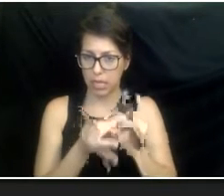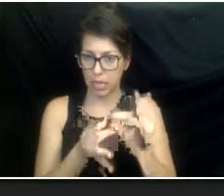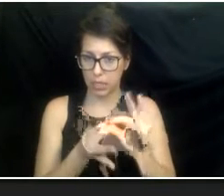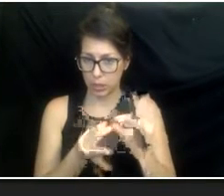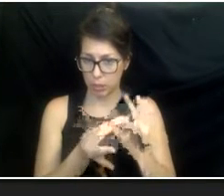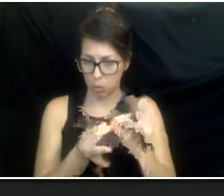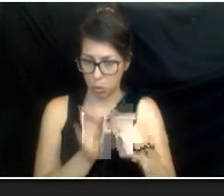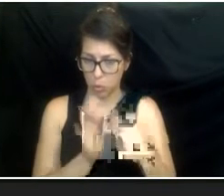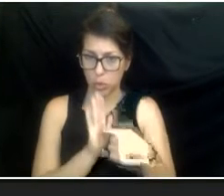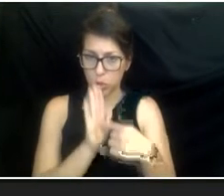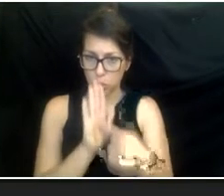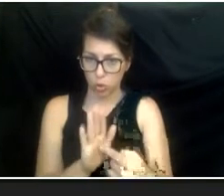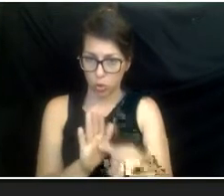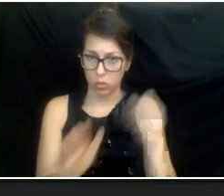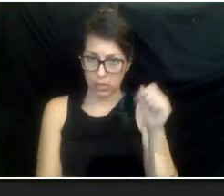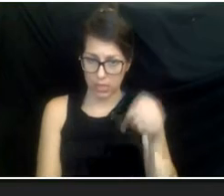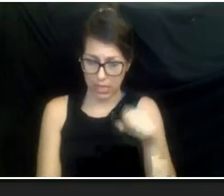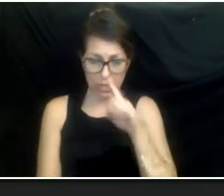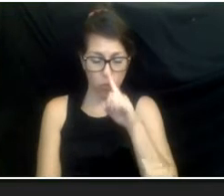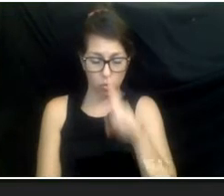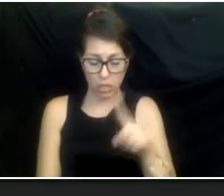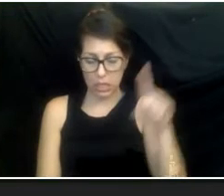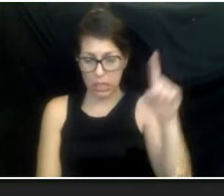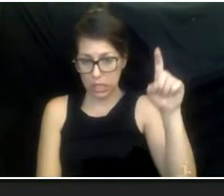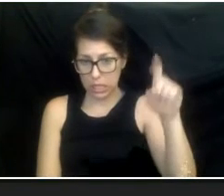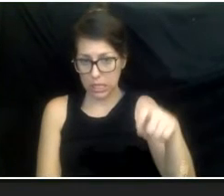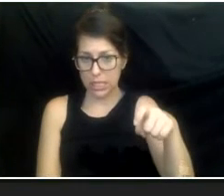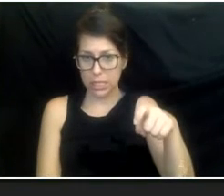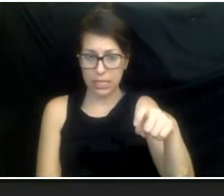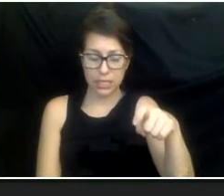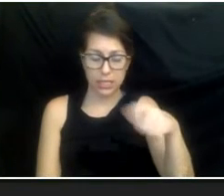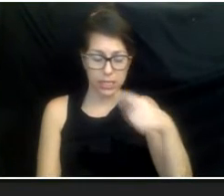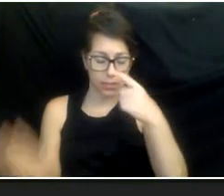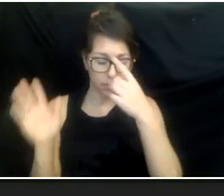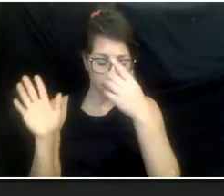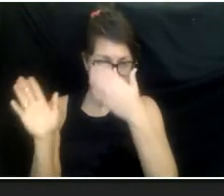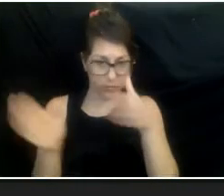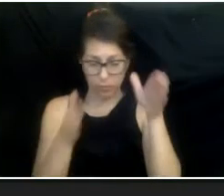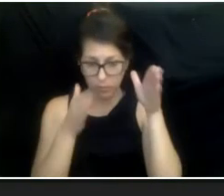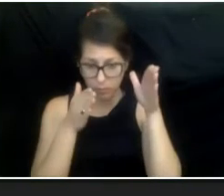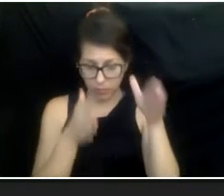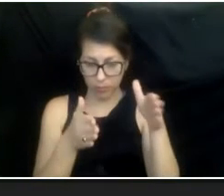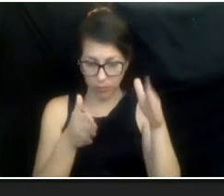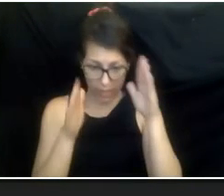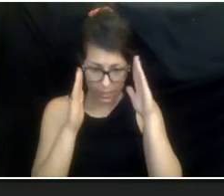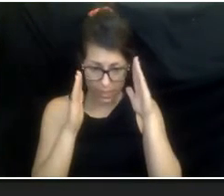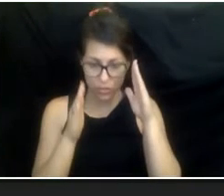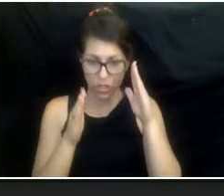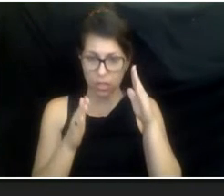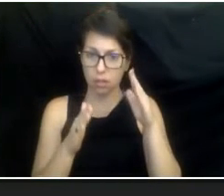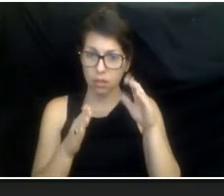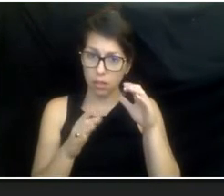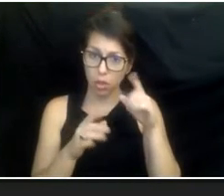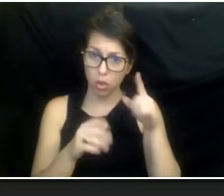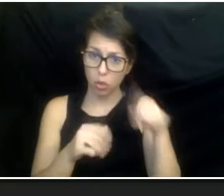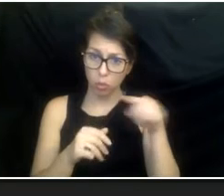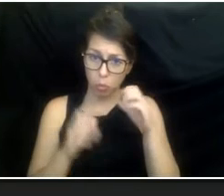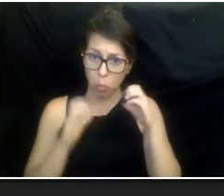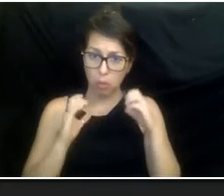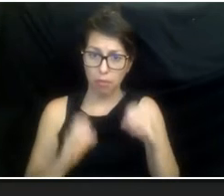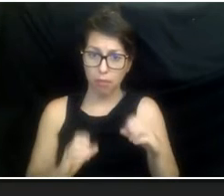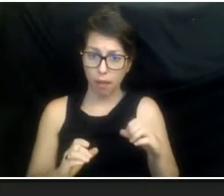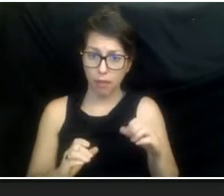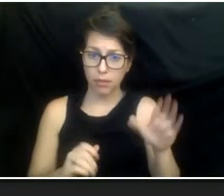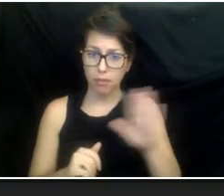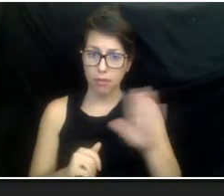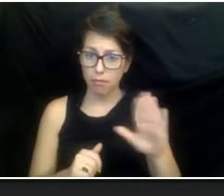but the child has asthma they don't want to take the child on the train uh and they're ordered to do so by the court so there has to